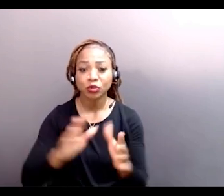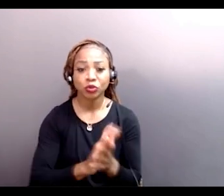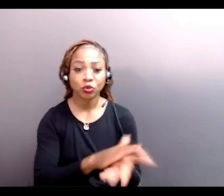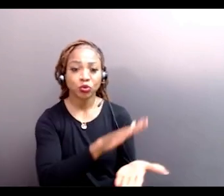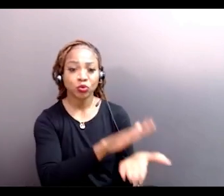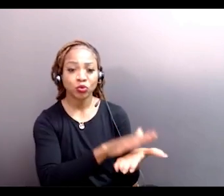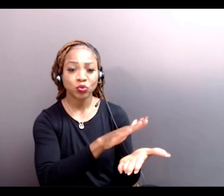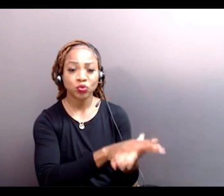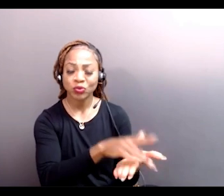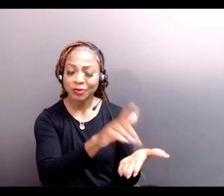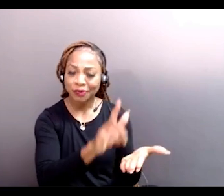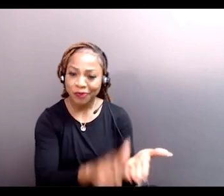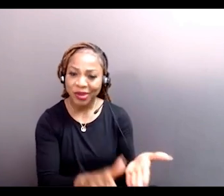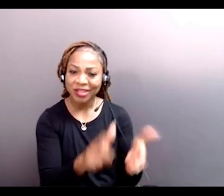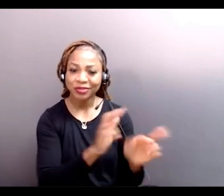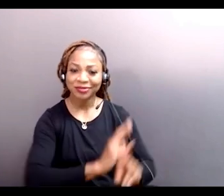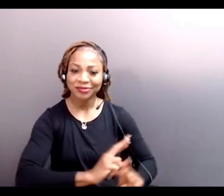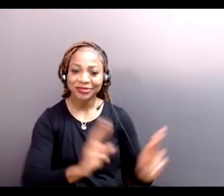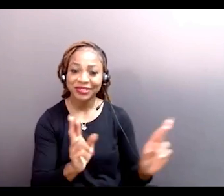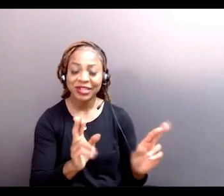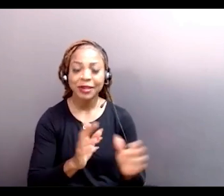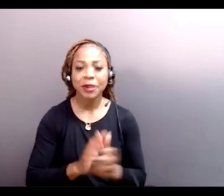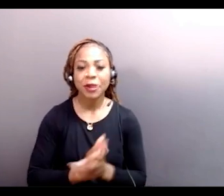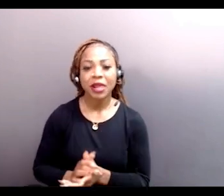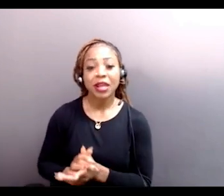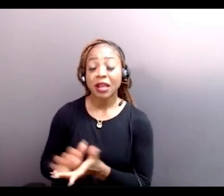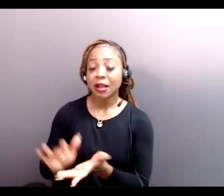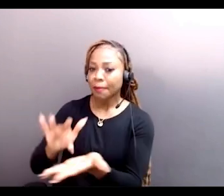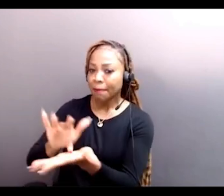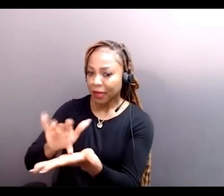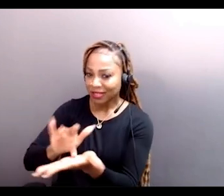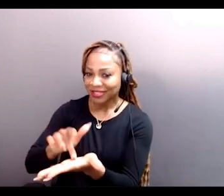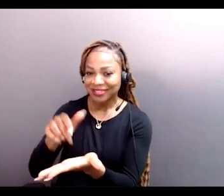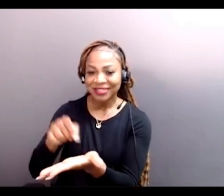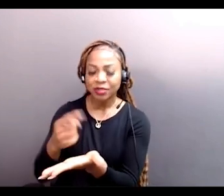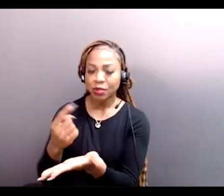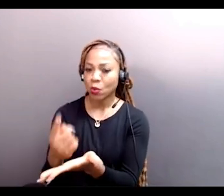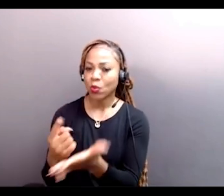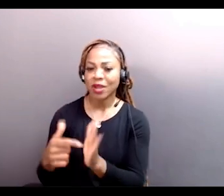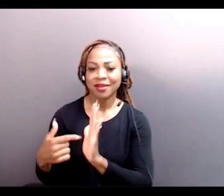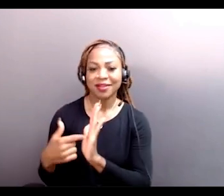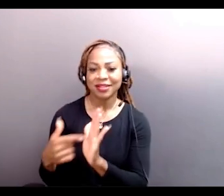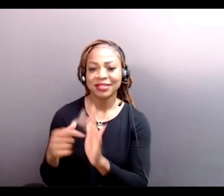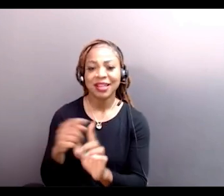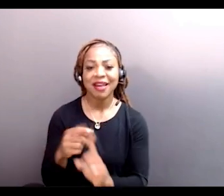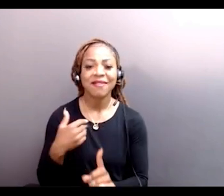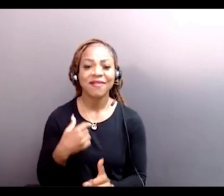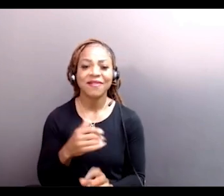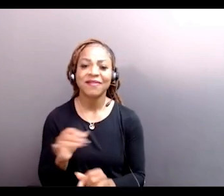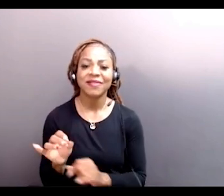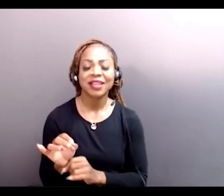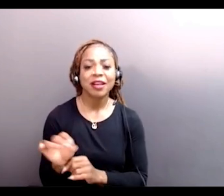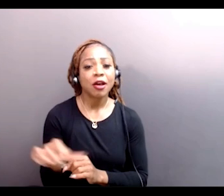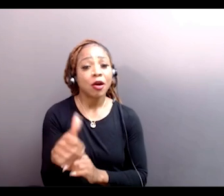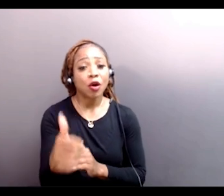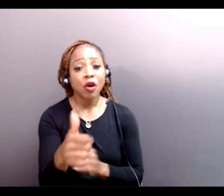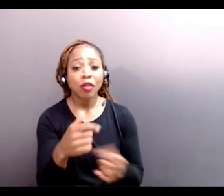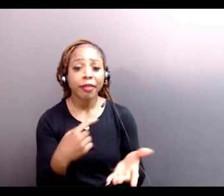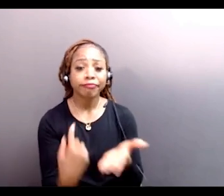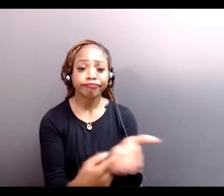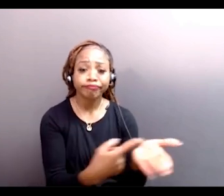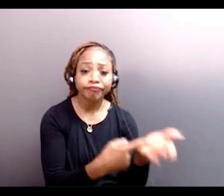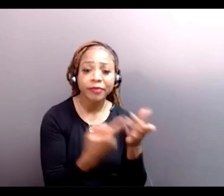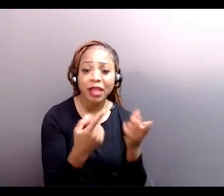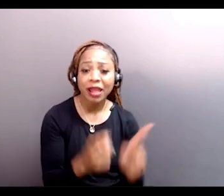be prepared. We talked about medicine is one example. There's similar conversations underway in nursing and